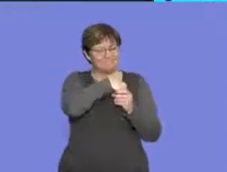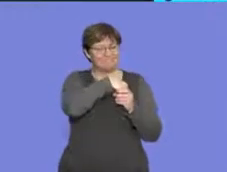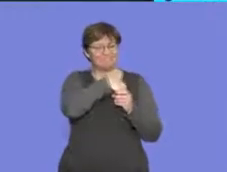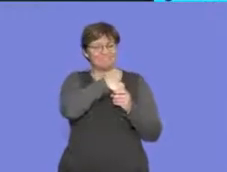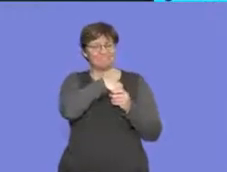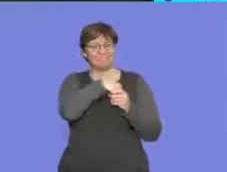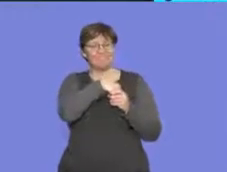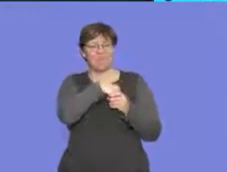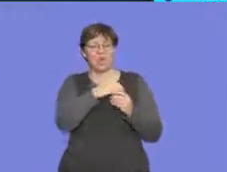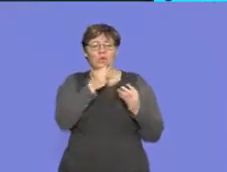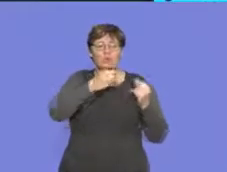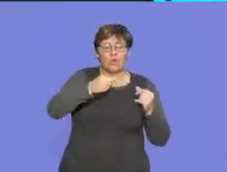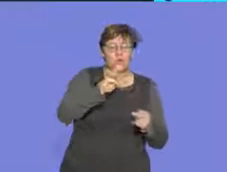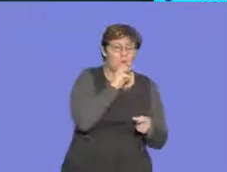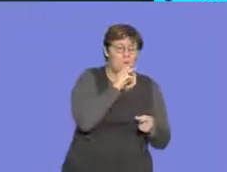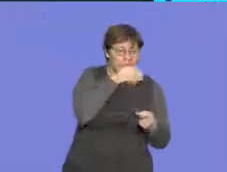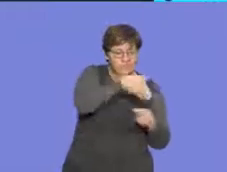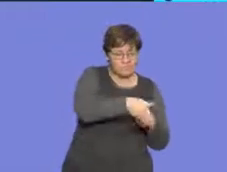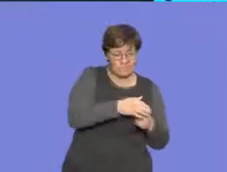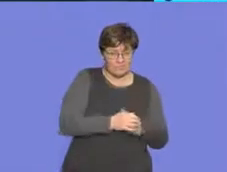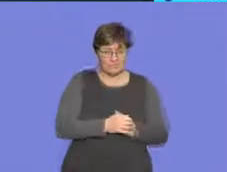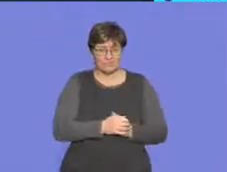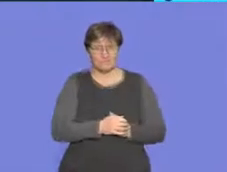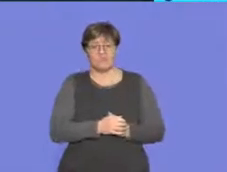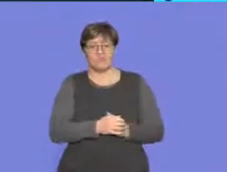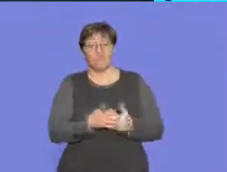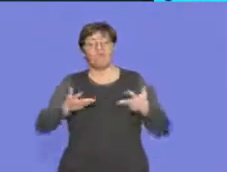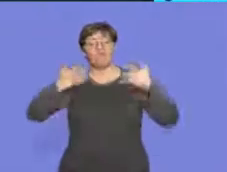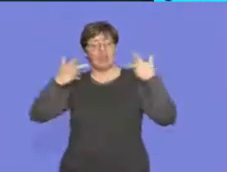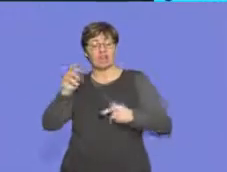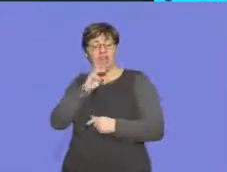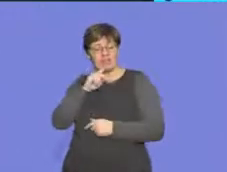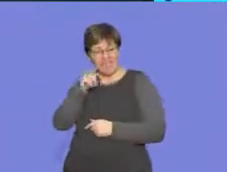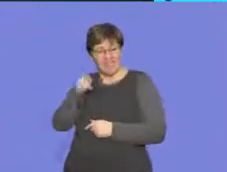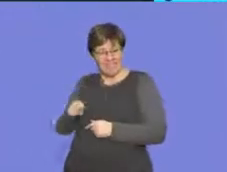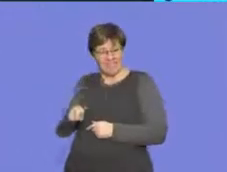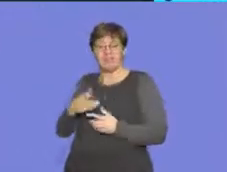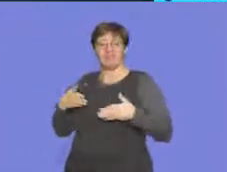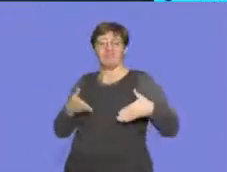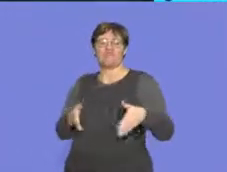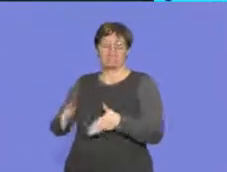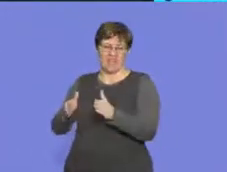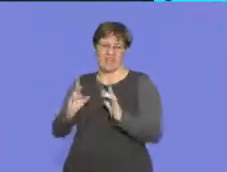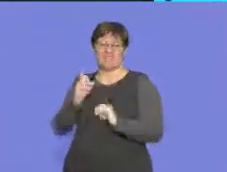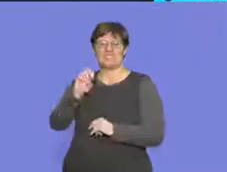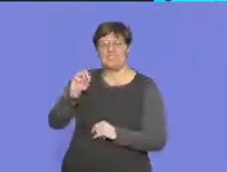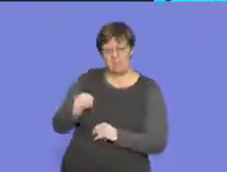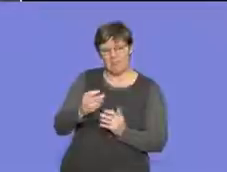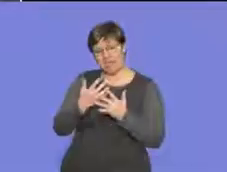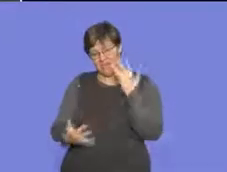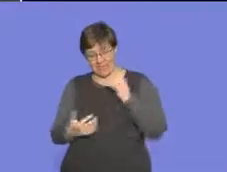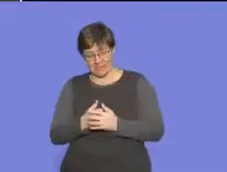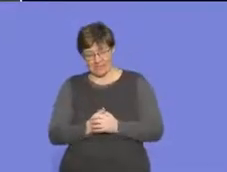have presence of salt water or salty water, and your freshwater biomes are those that are found in your rivers, your dams, and your lakes.